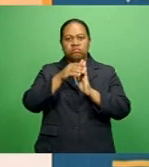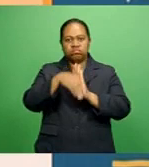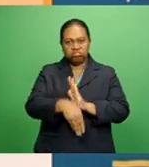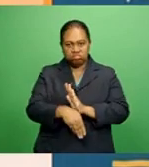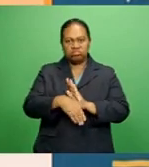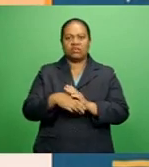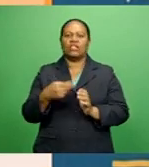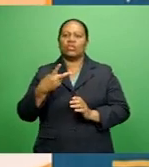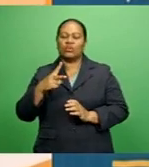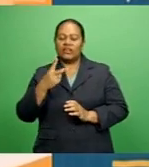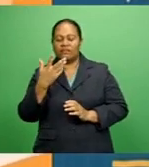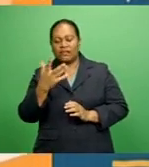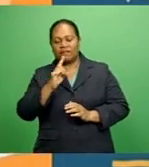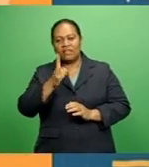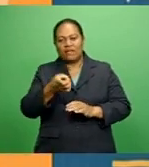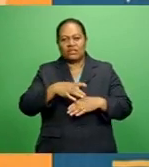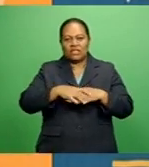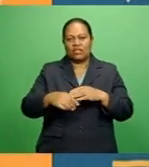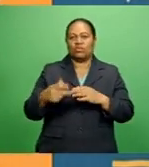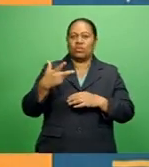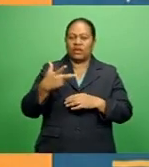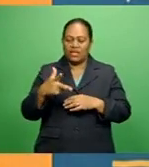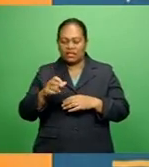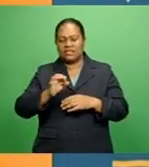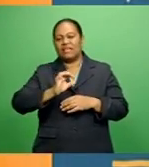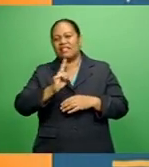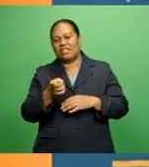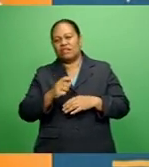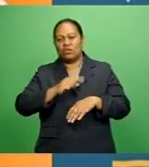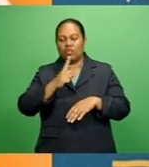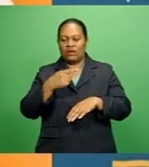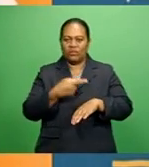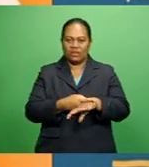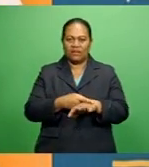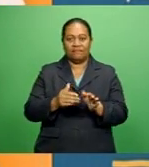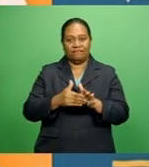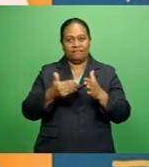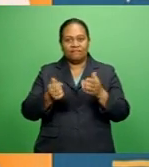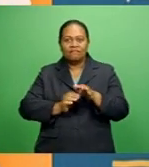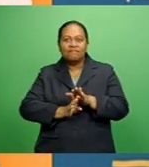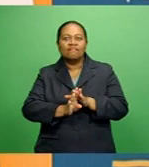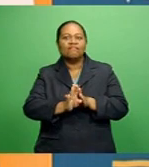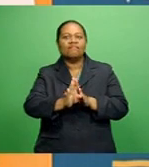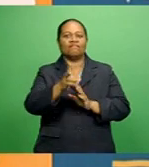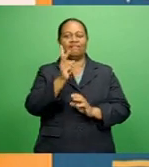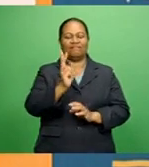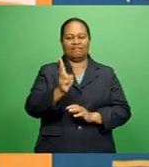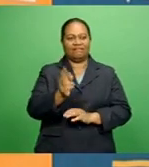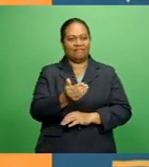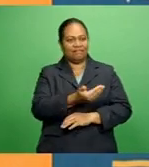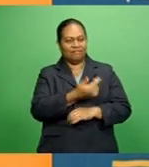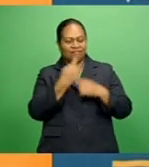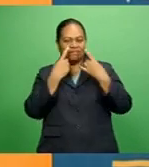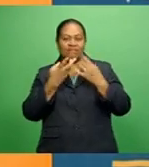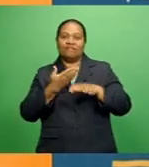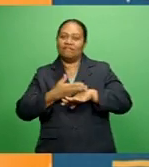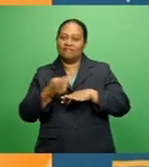from $25,000 to $8,000 within weeks. But now it's surging again, hitting a new record